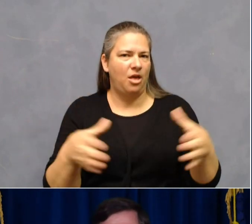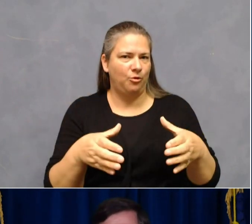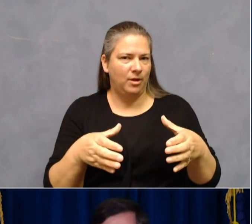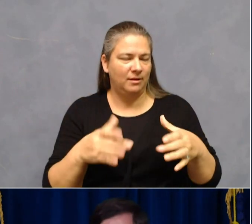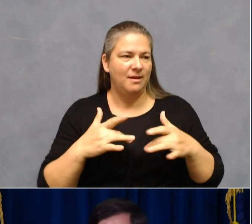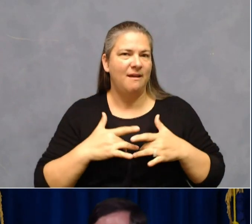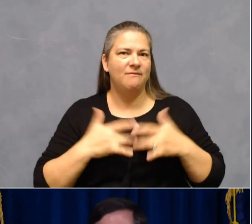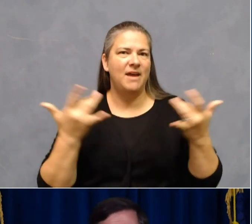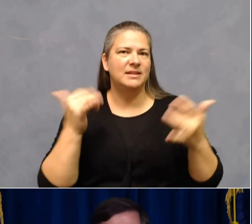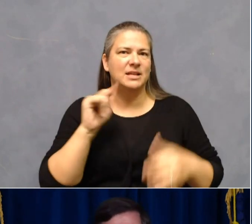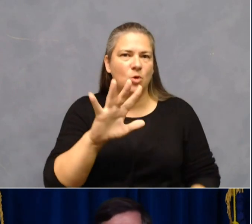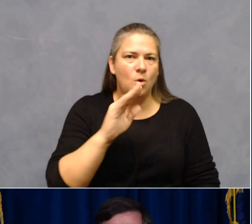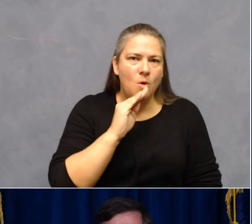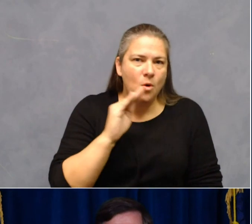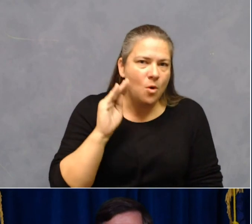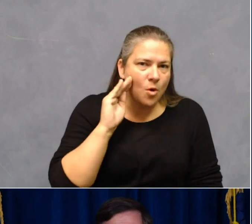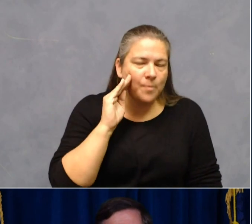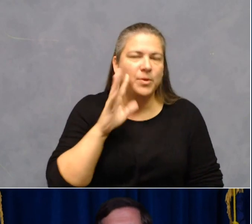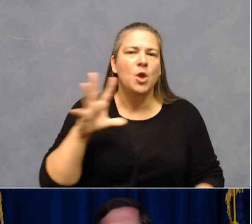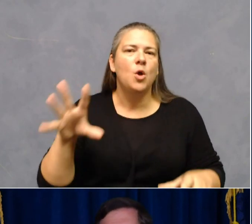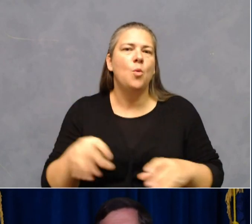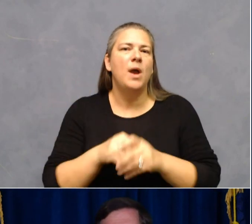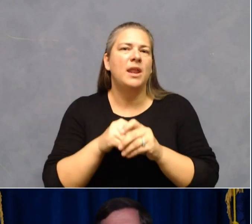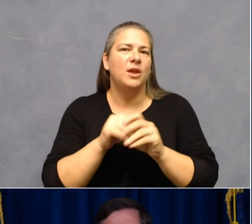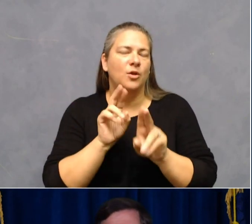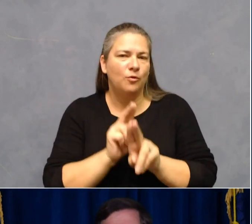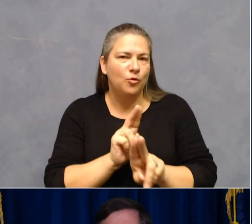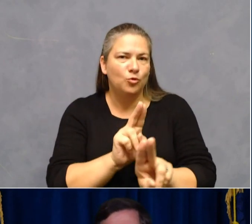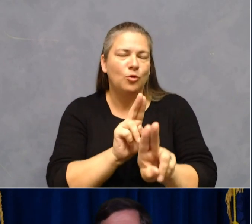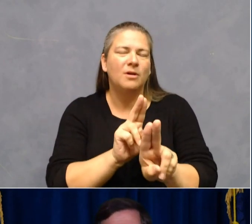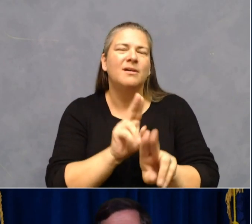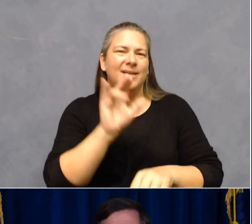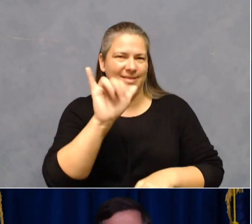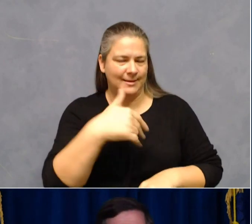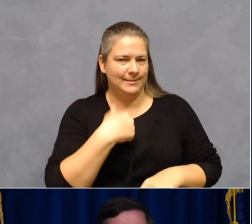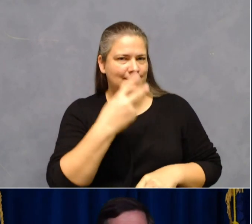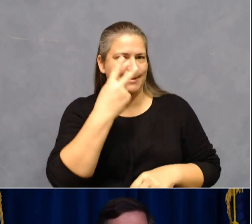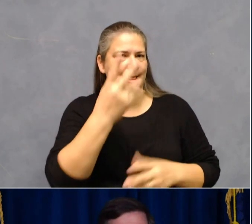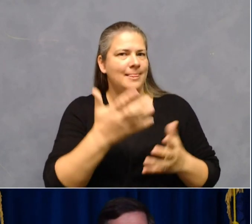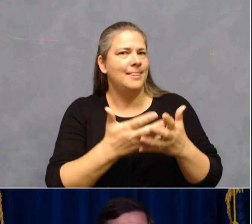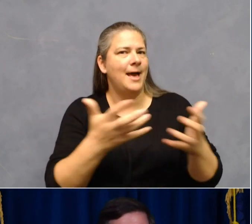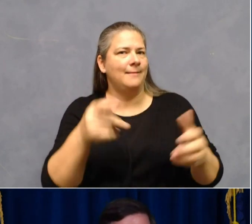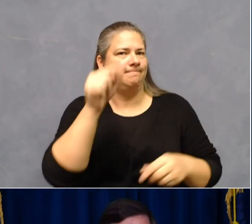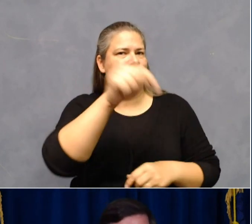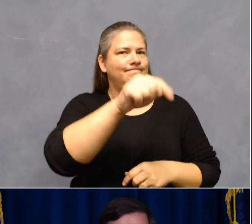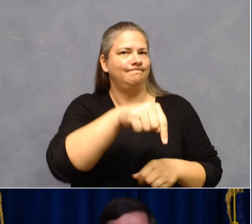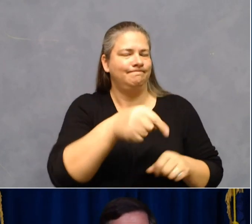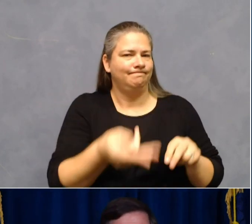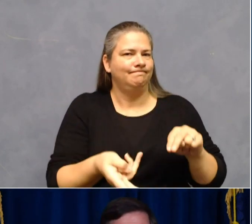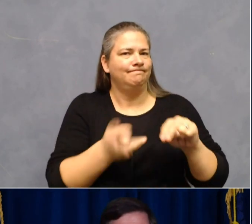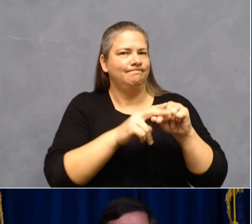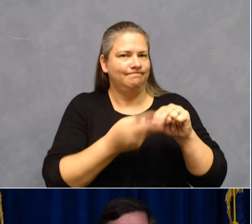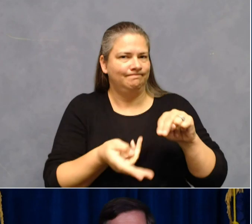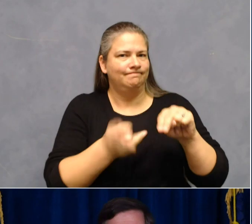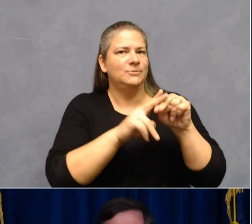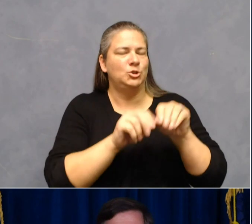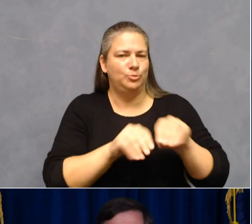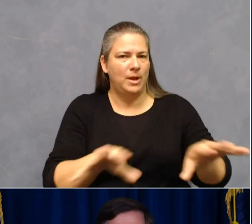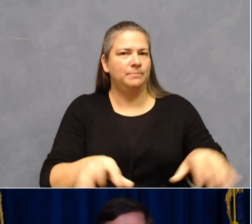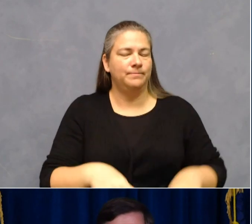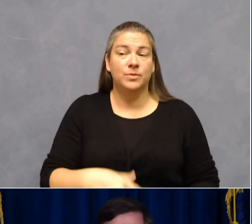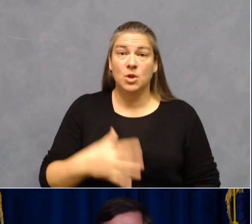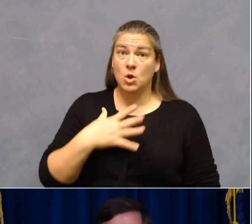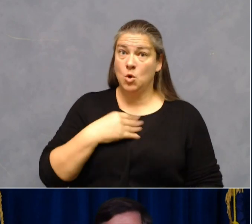house, weddings and funerals. It's where we are seeing a huge amount of spread. And the White House is